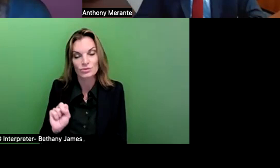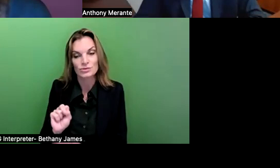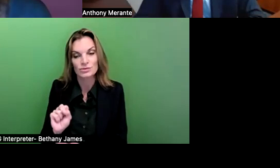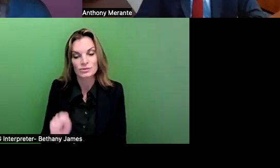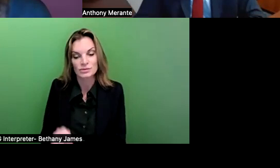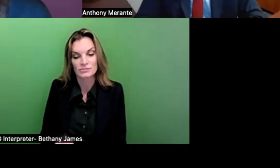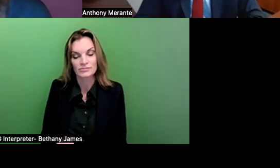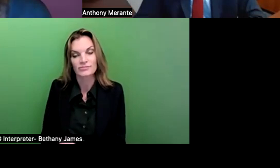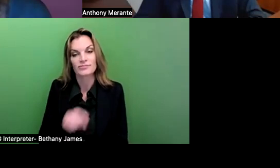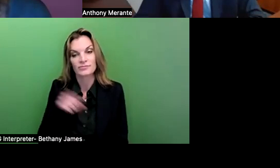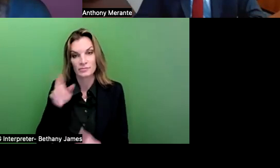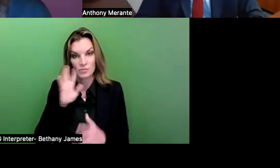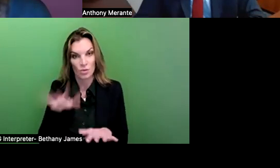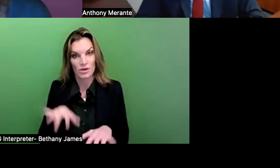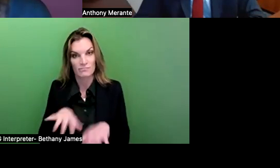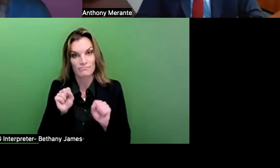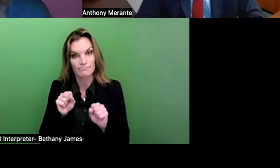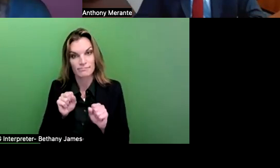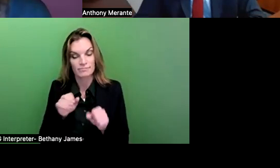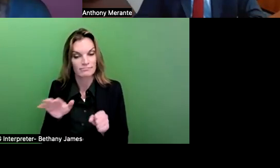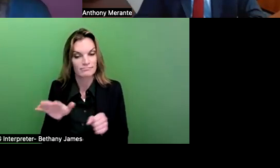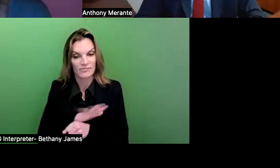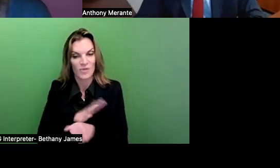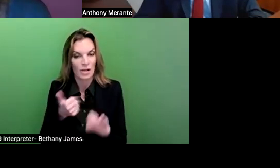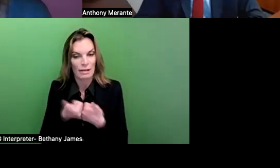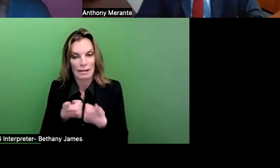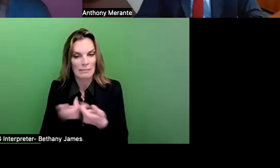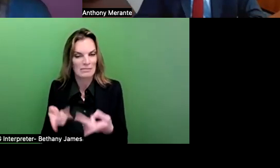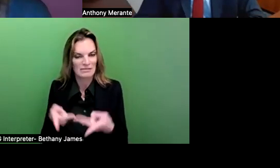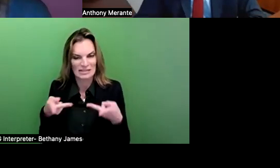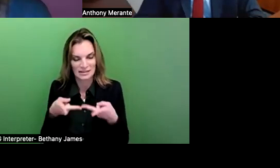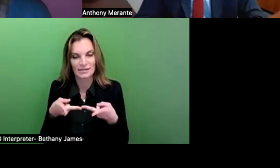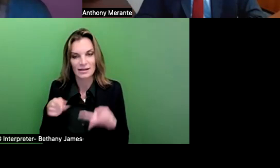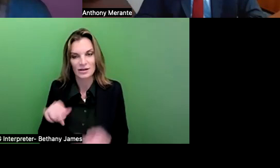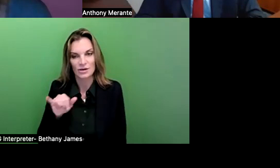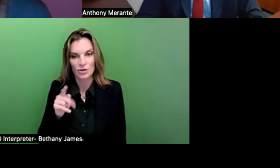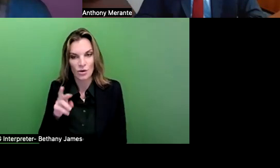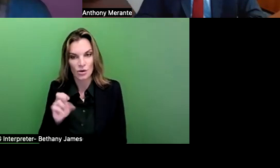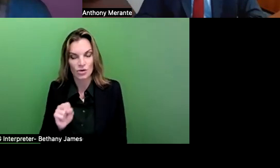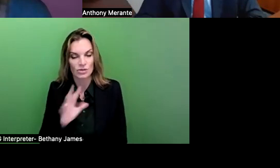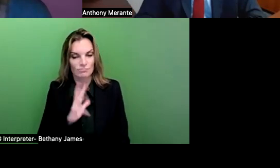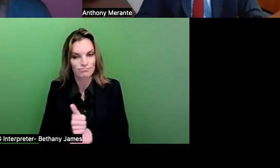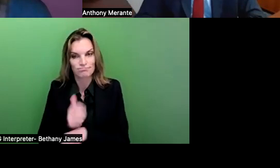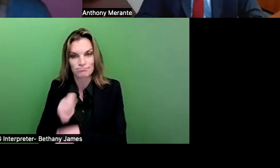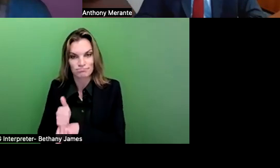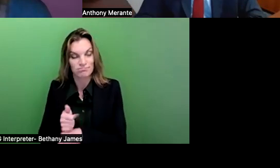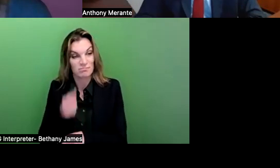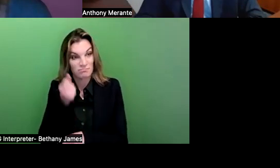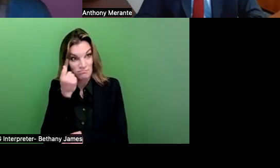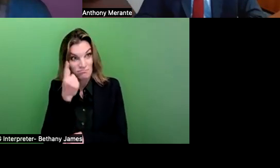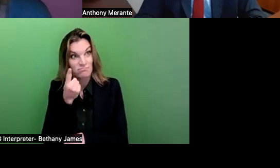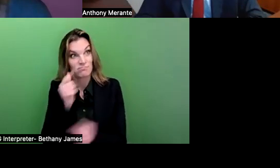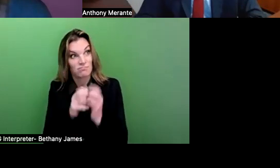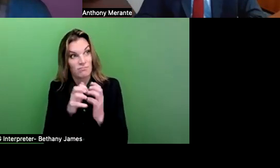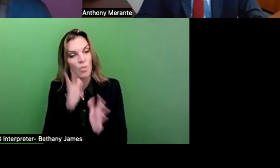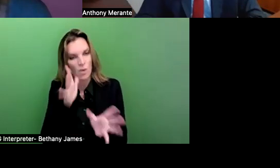and they're going to have a full gaming facility in Yonkers. These two facilities are going to provide thousands of jobs for children